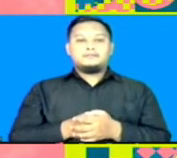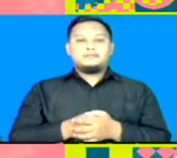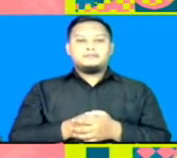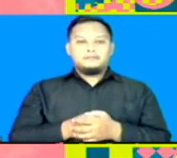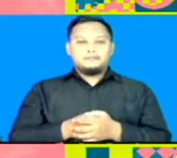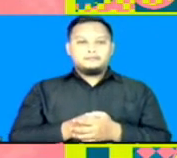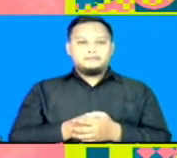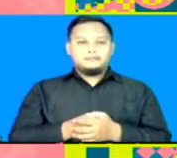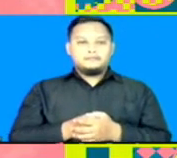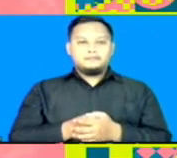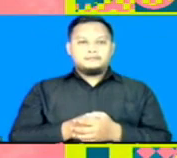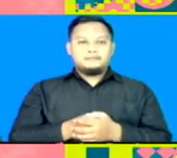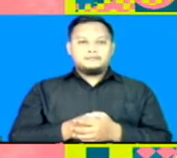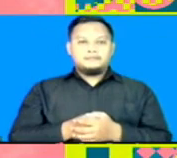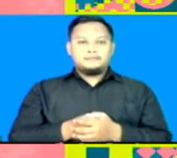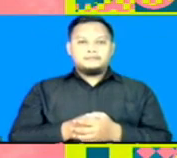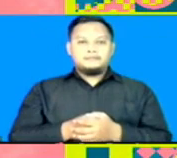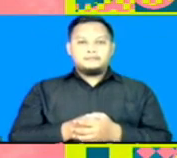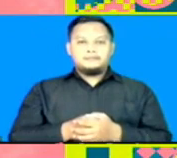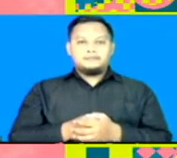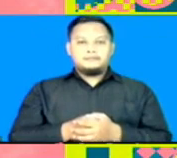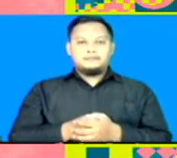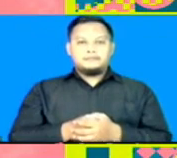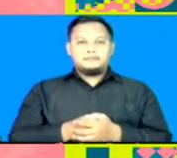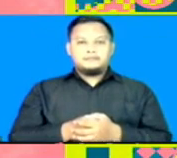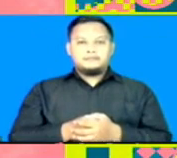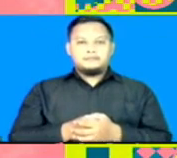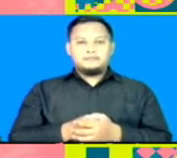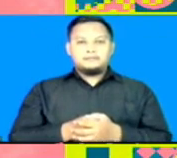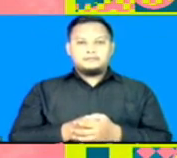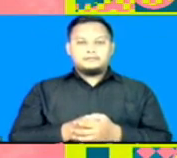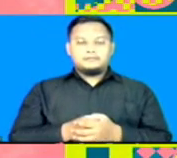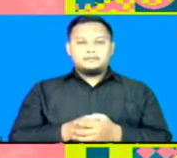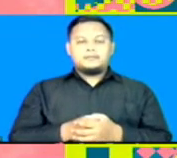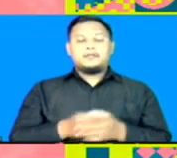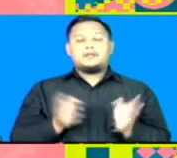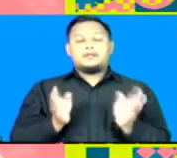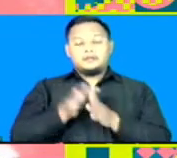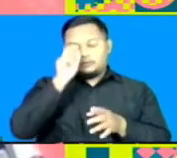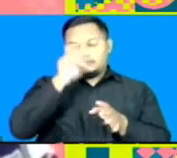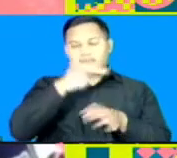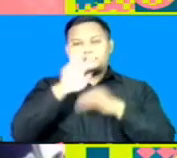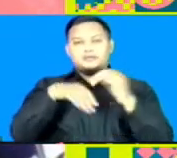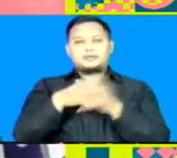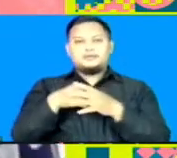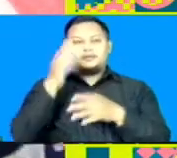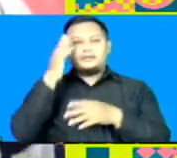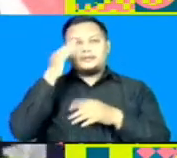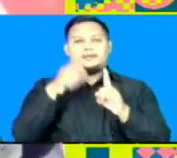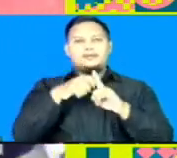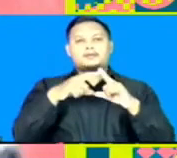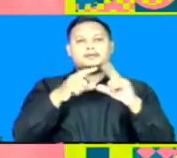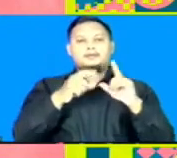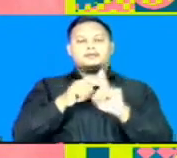Chairman of Kadin or Indonesian Chamber of Commerce and Industry. Ladies and